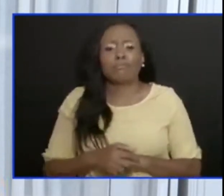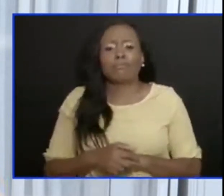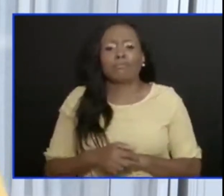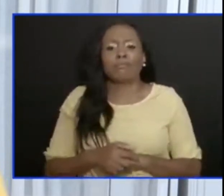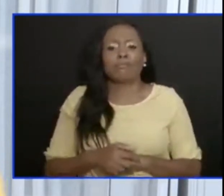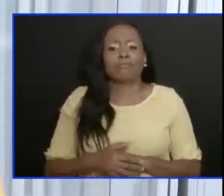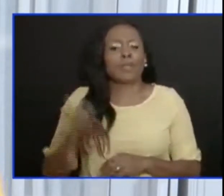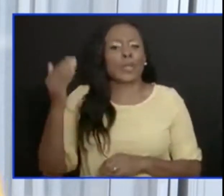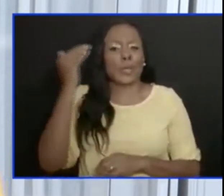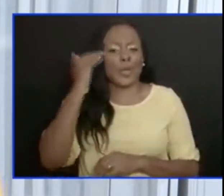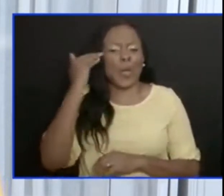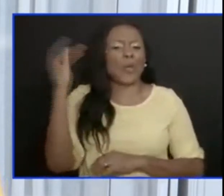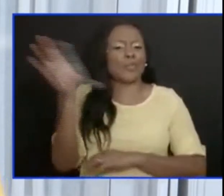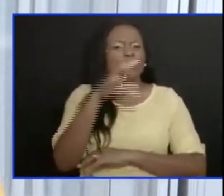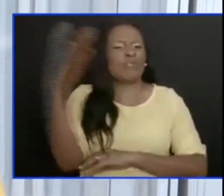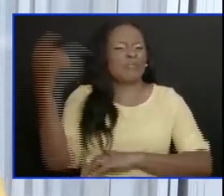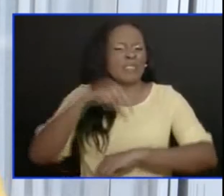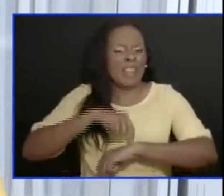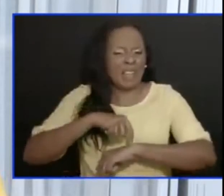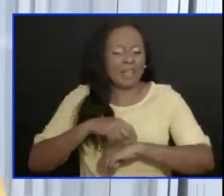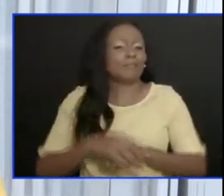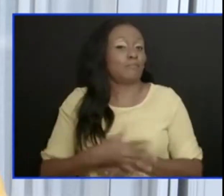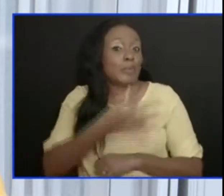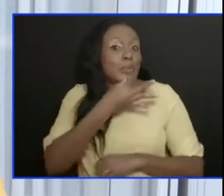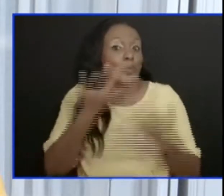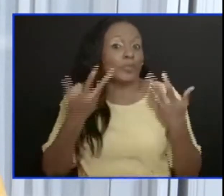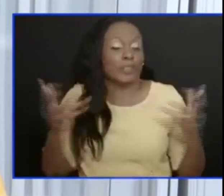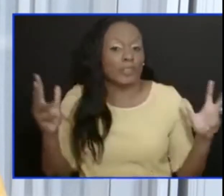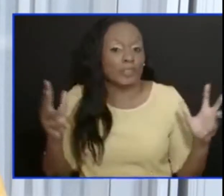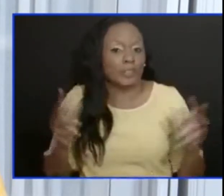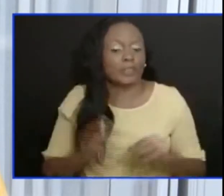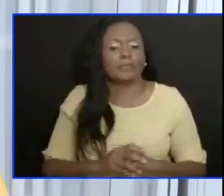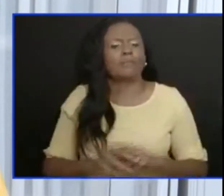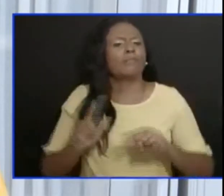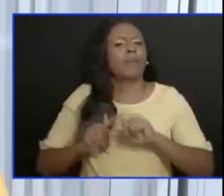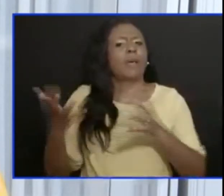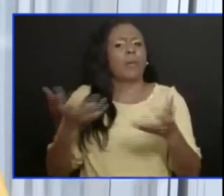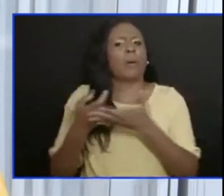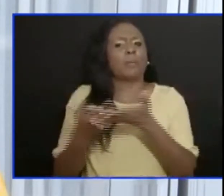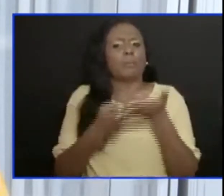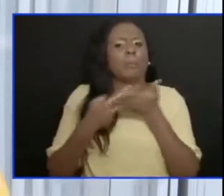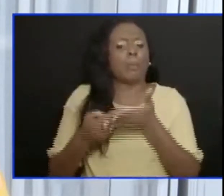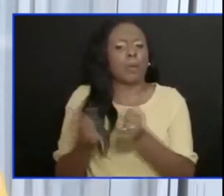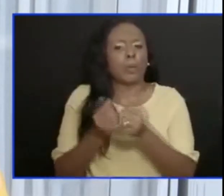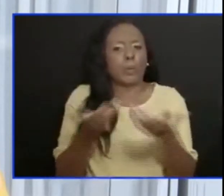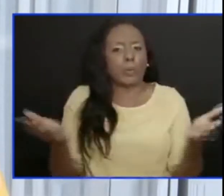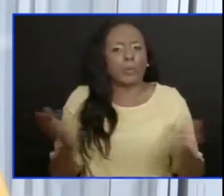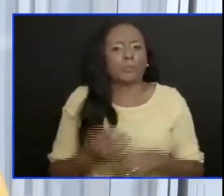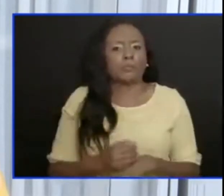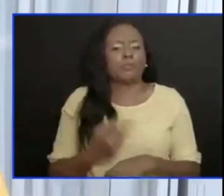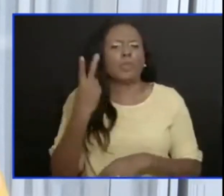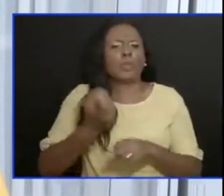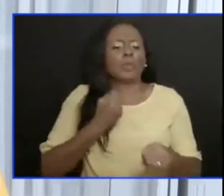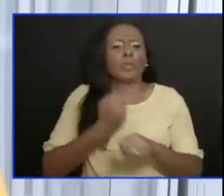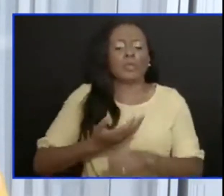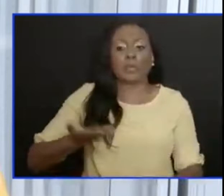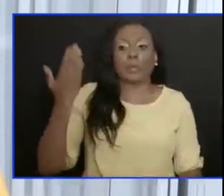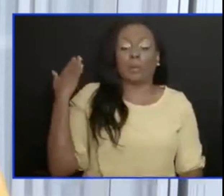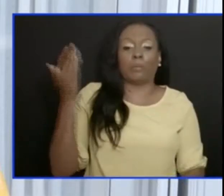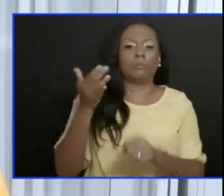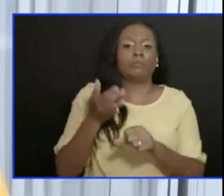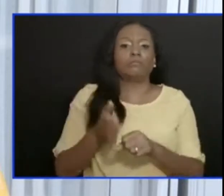the festive season for Christmas. But I want to talk to you on a few matters. 2 years ago, at the height of the